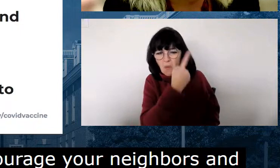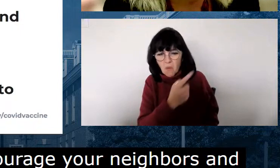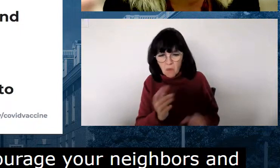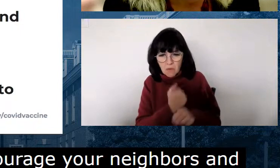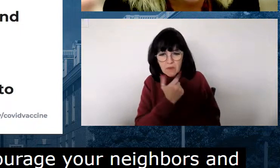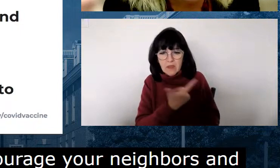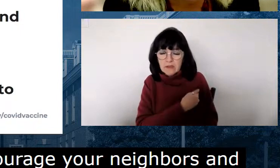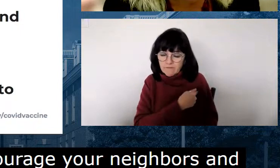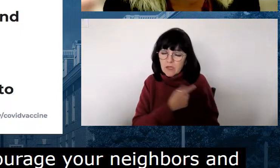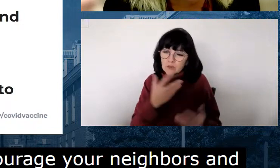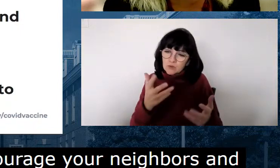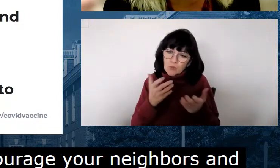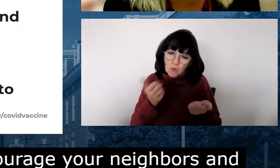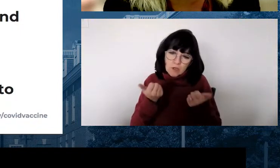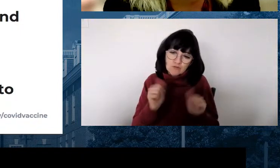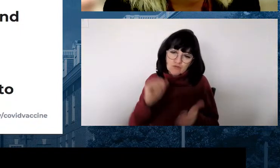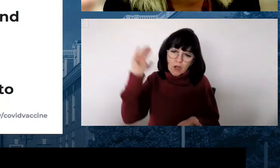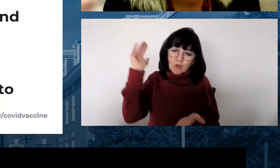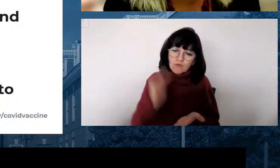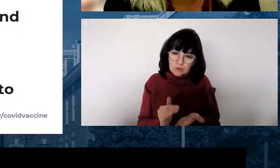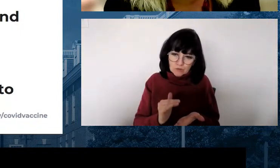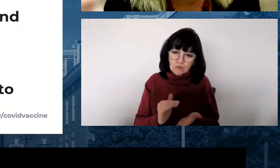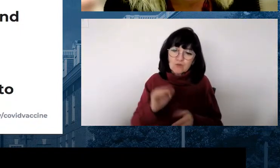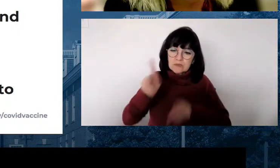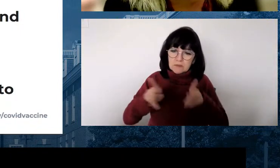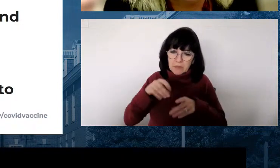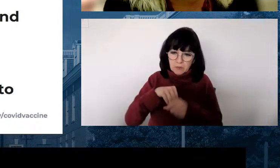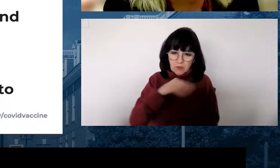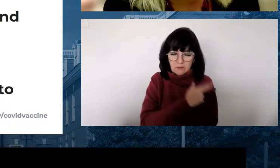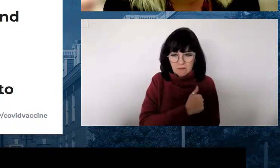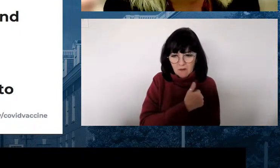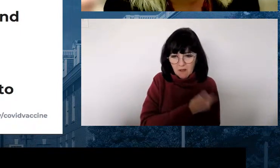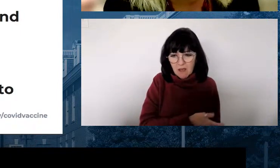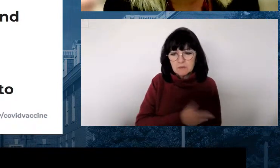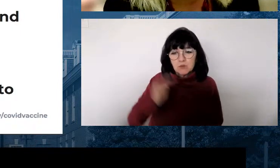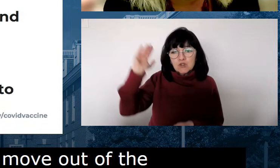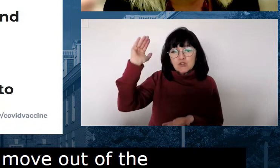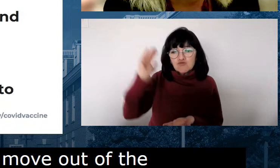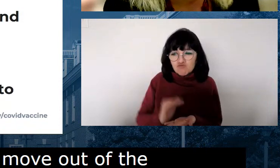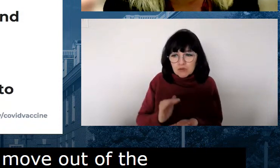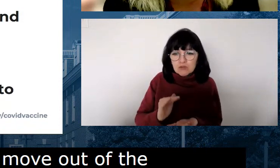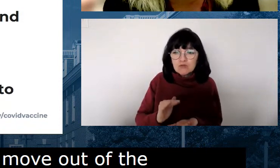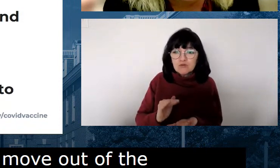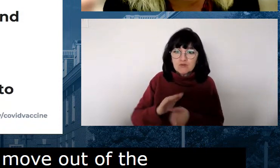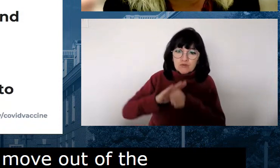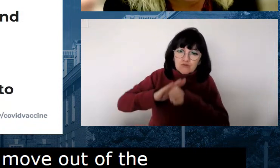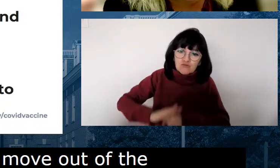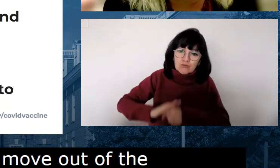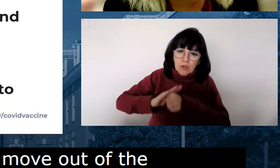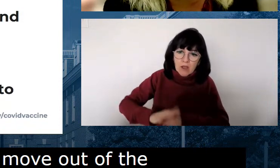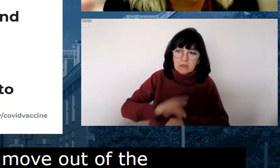pandemic, reduce hospitalizations, reduce the burden on the healthcare system, and most